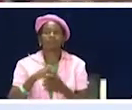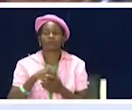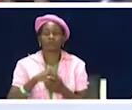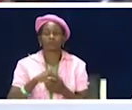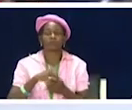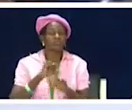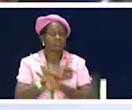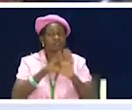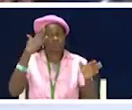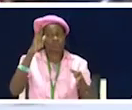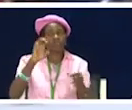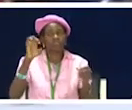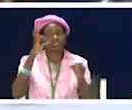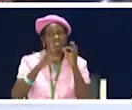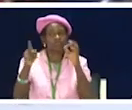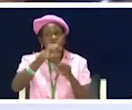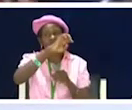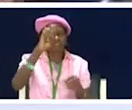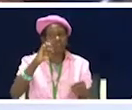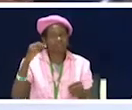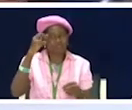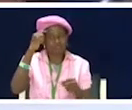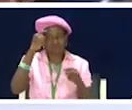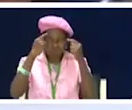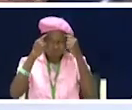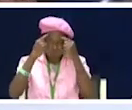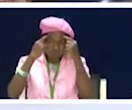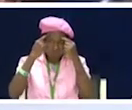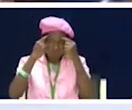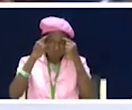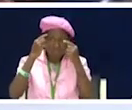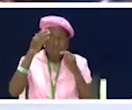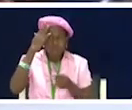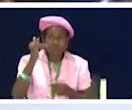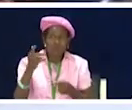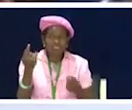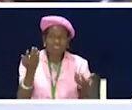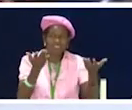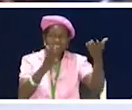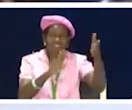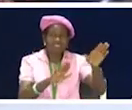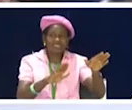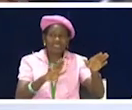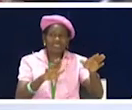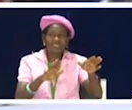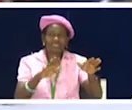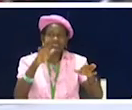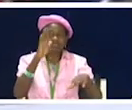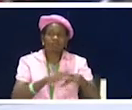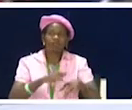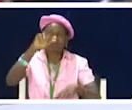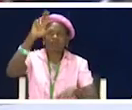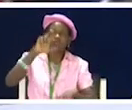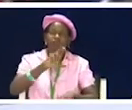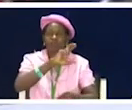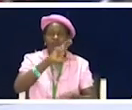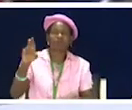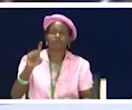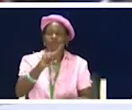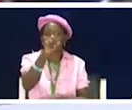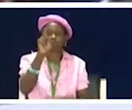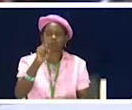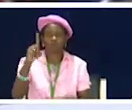I don't know if you have ever wondered why the death on the cross.